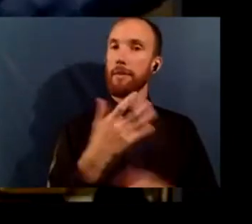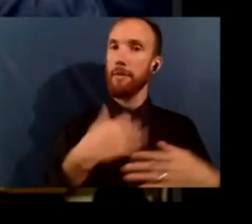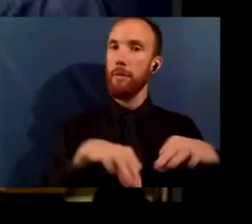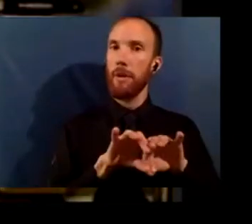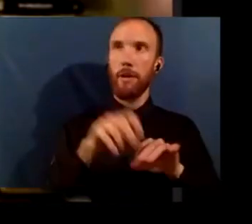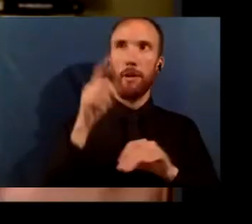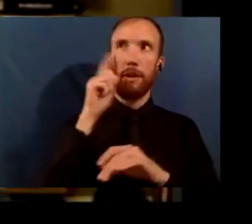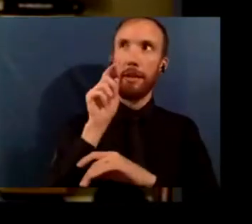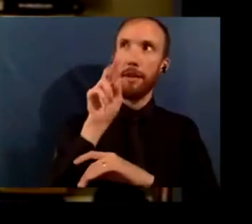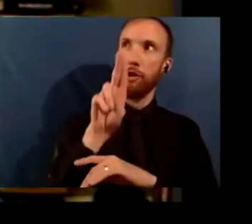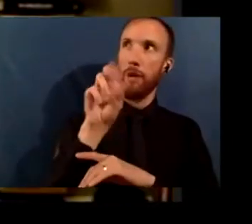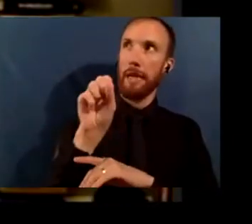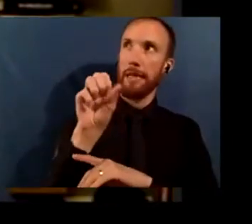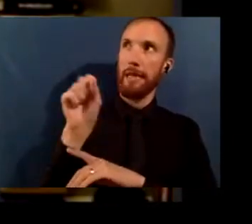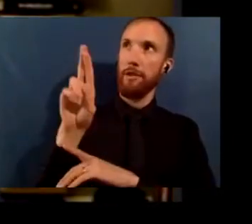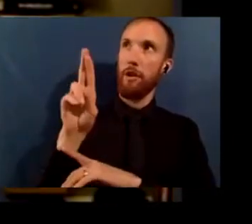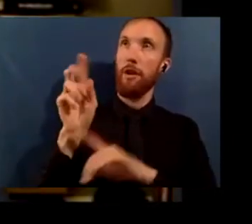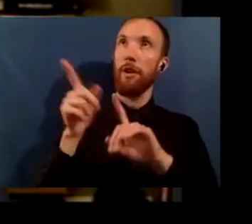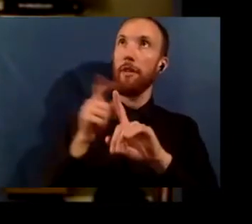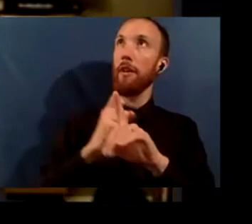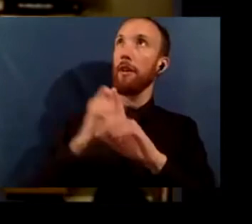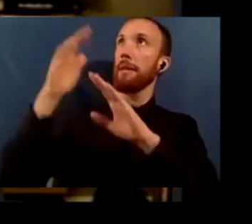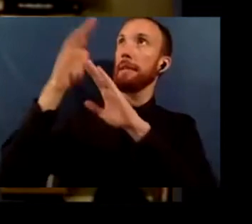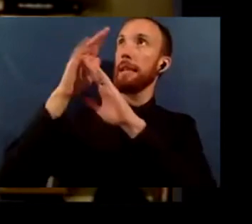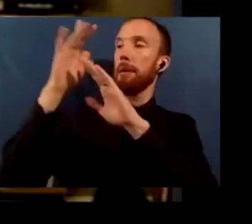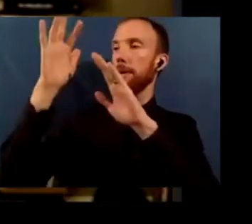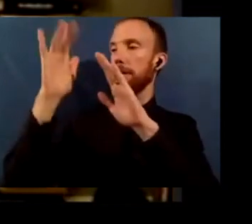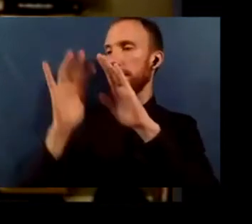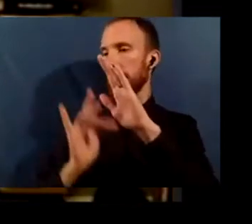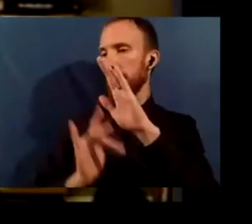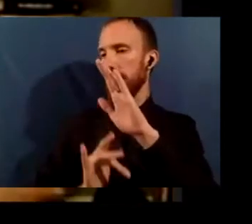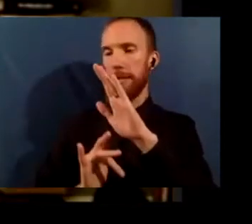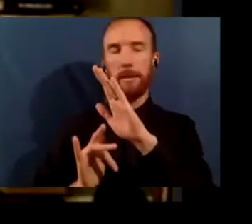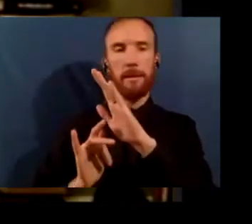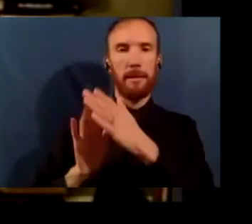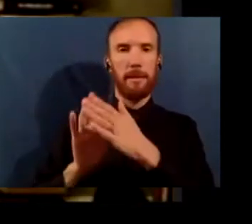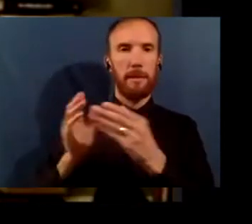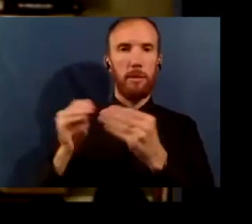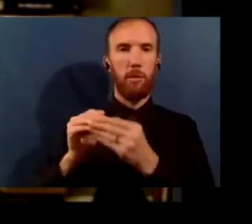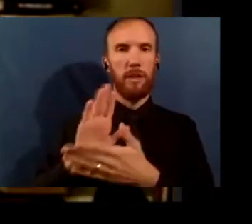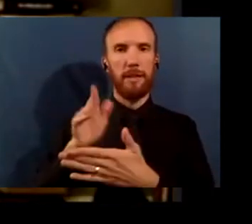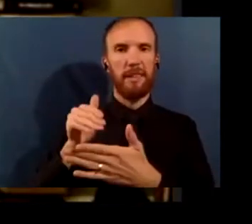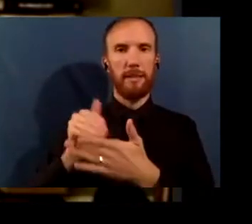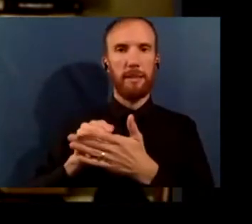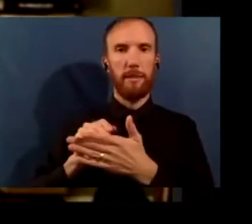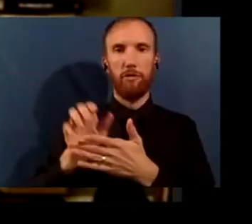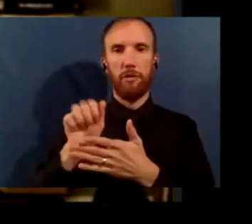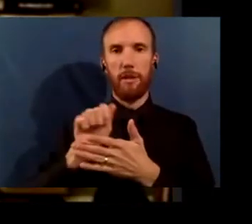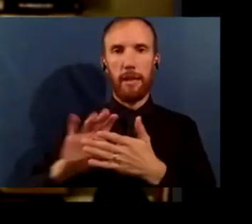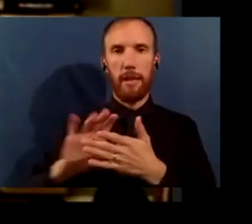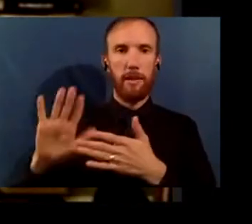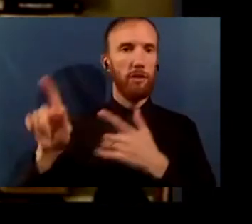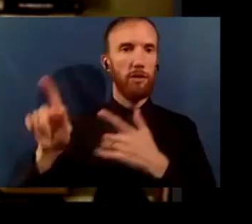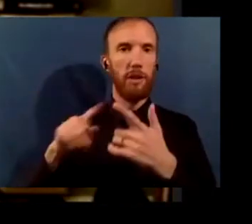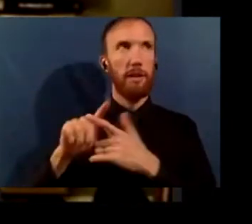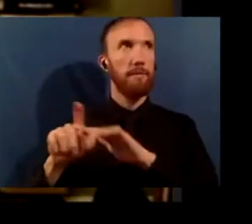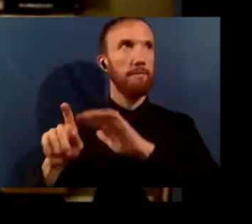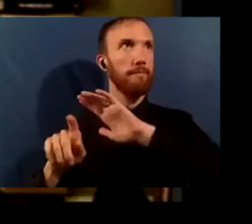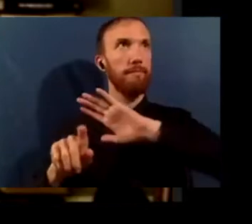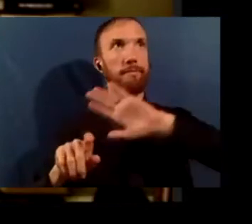from Dagestan down to Central Asian republics, and then up into Xinjiang and parts